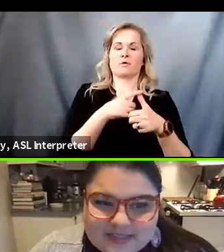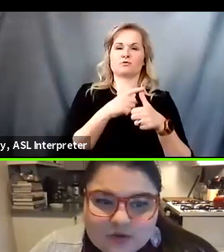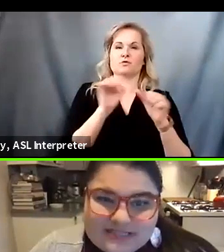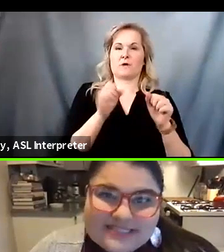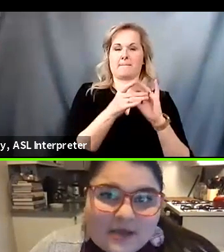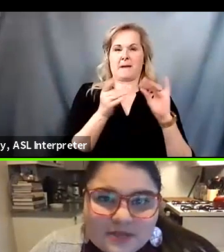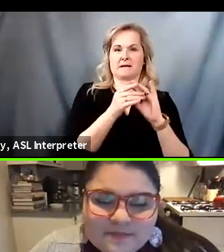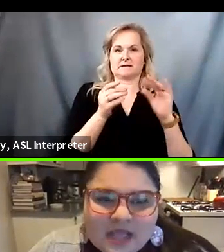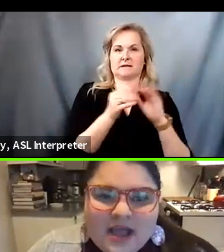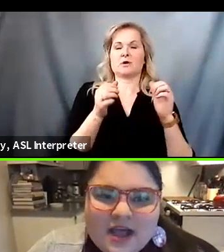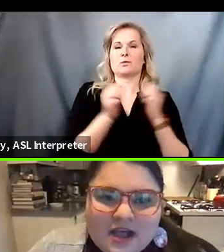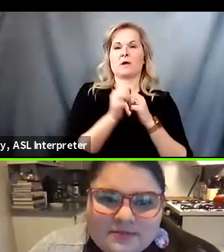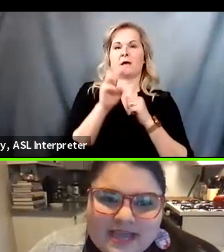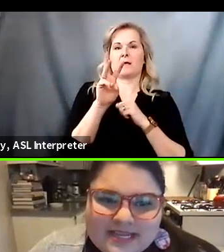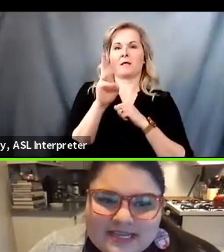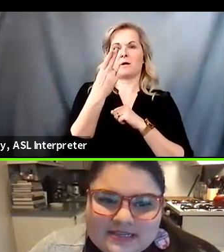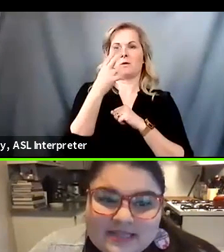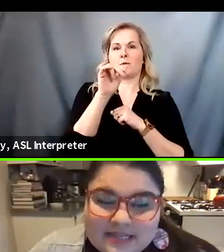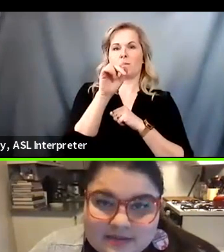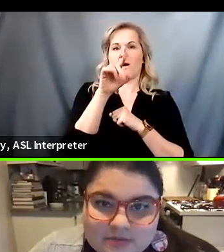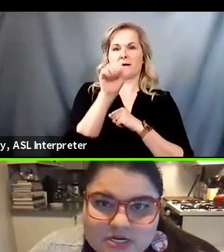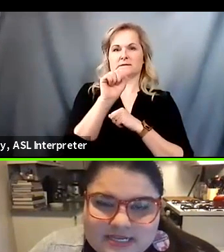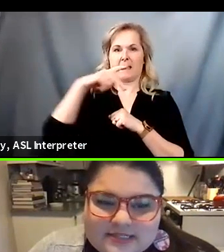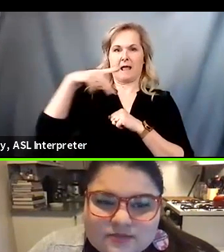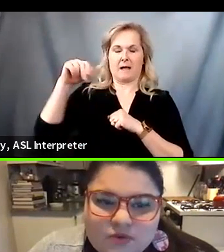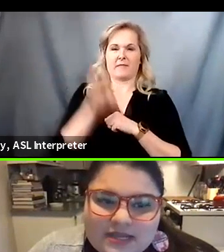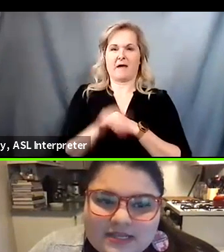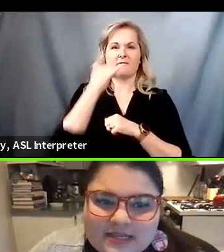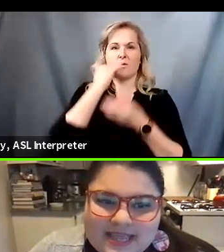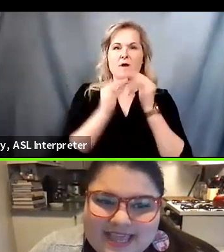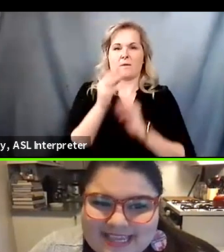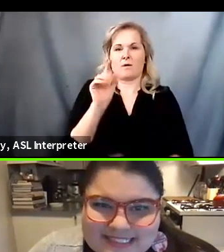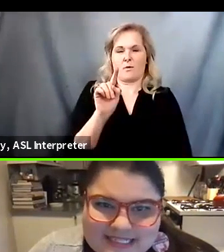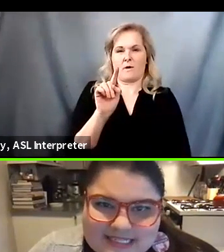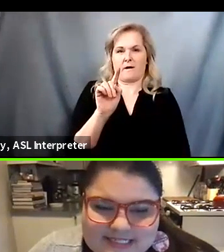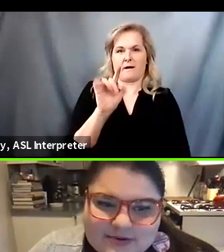us via WhatsApp. That number is